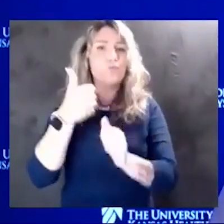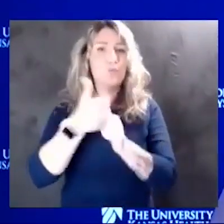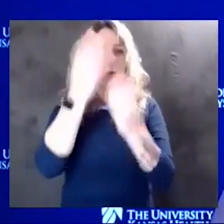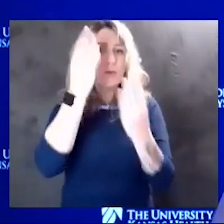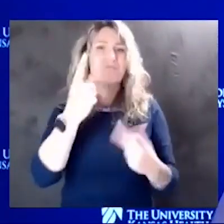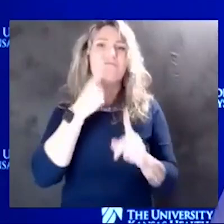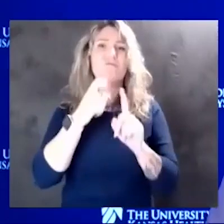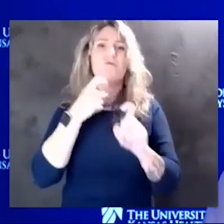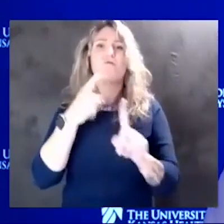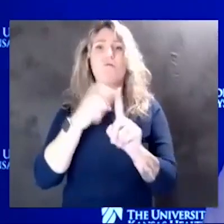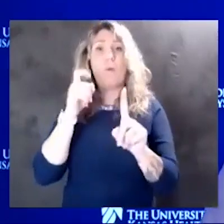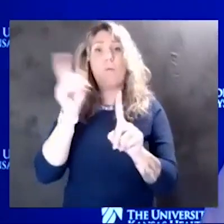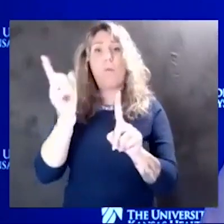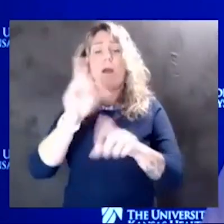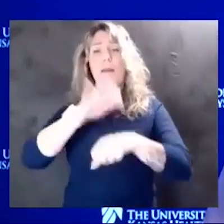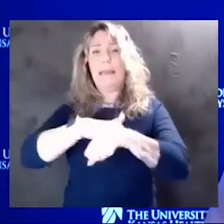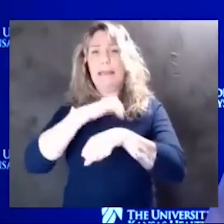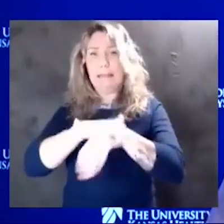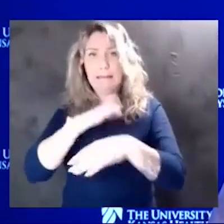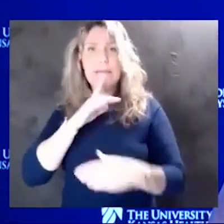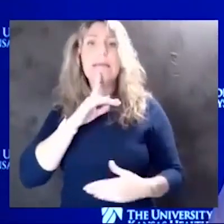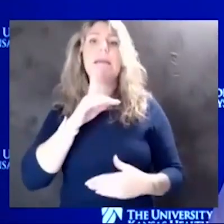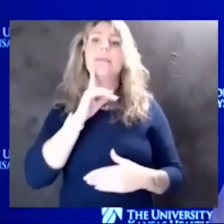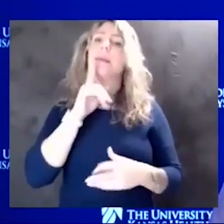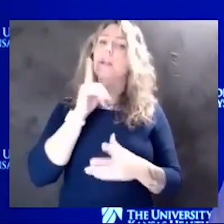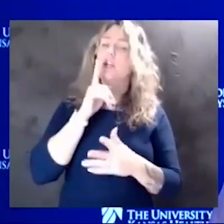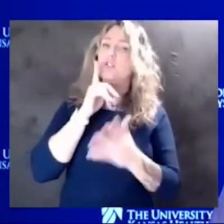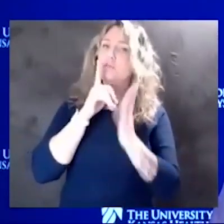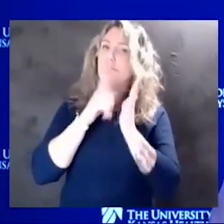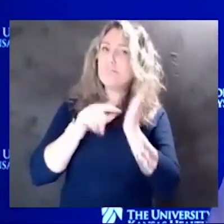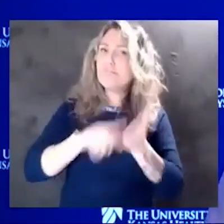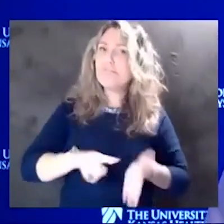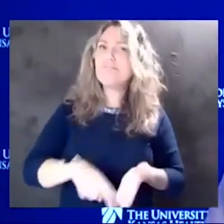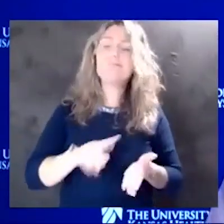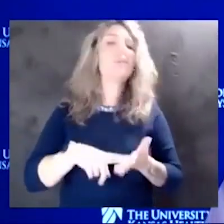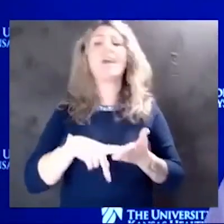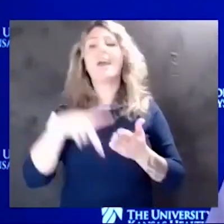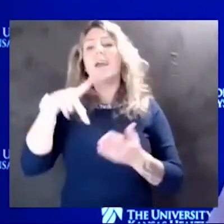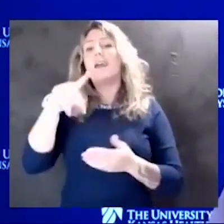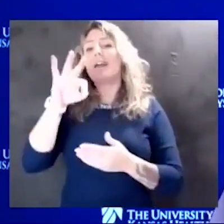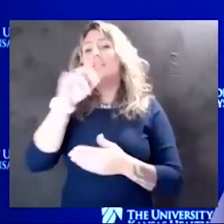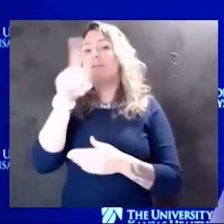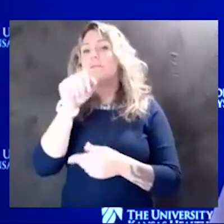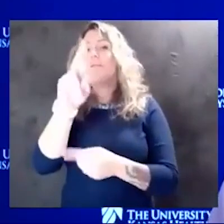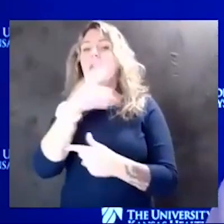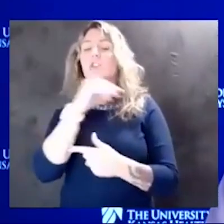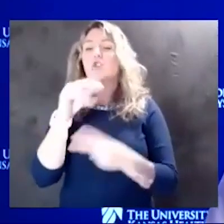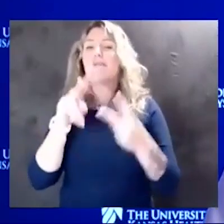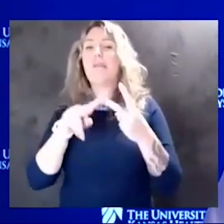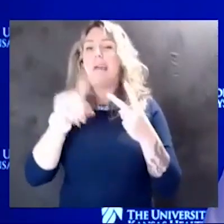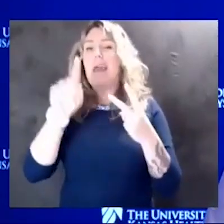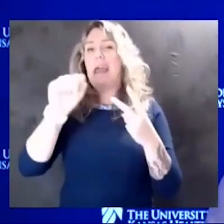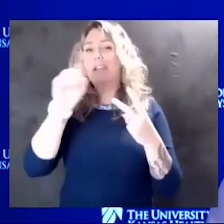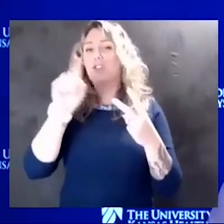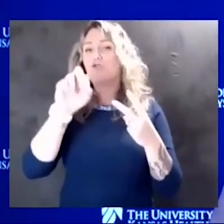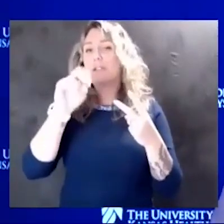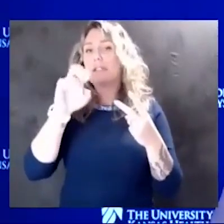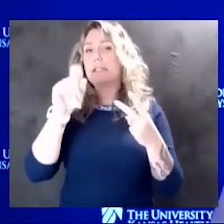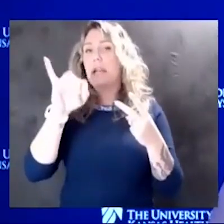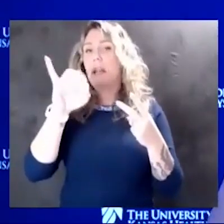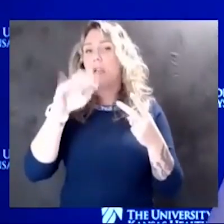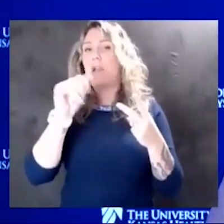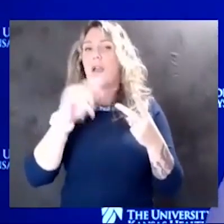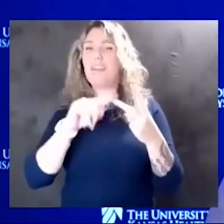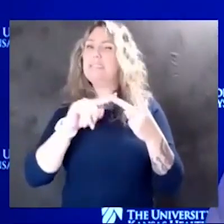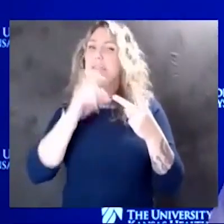are looking at Pfizer plus AstraZeneca, which of course we don't have here. So again, still more questions, great questions. We